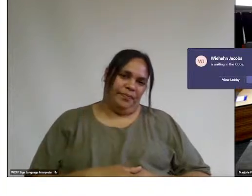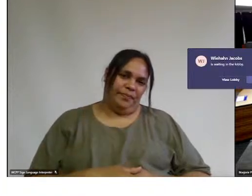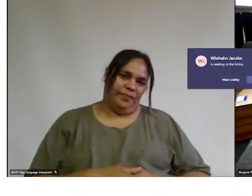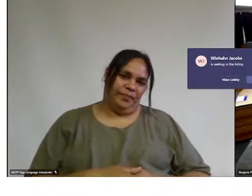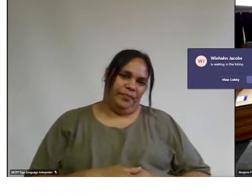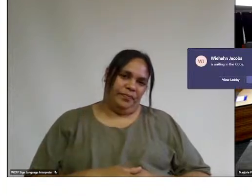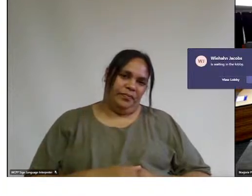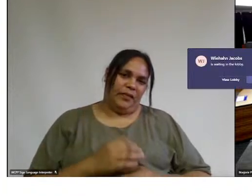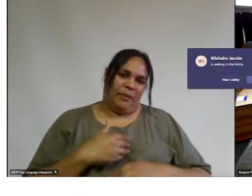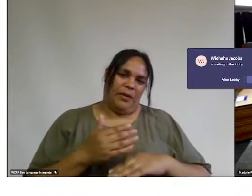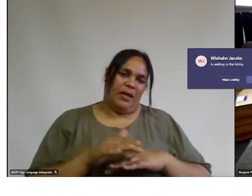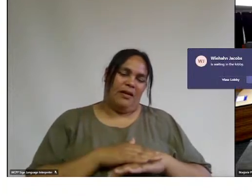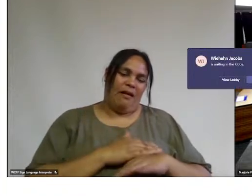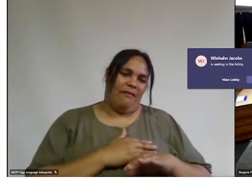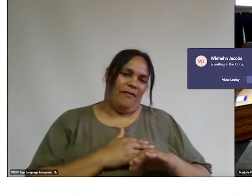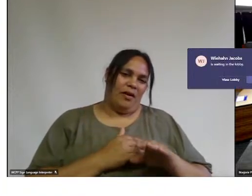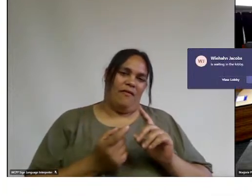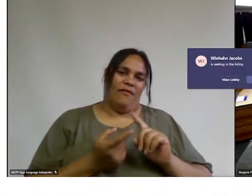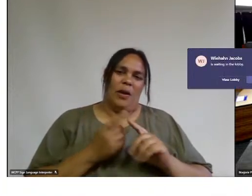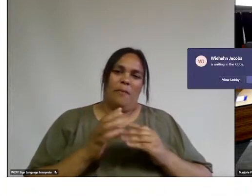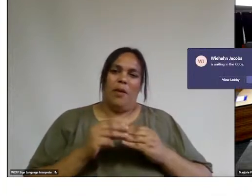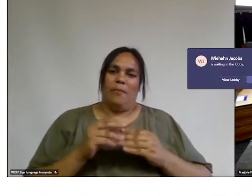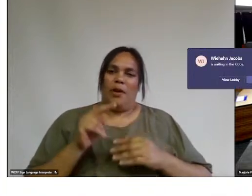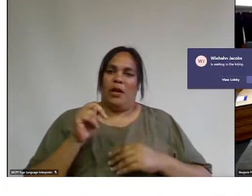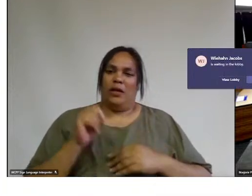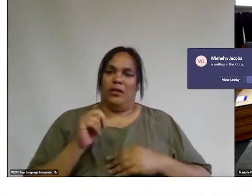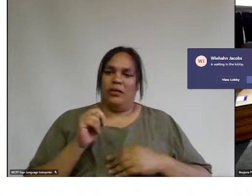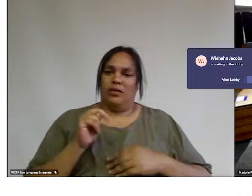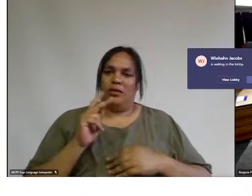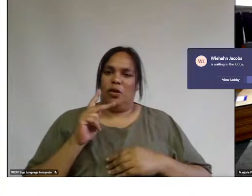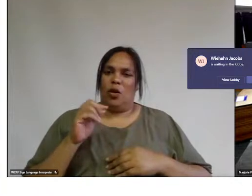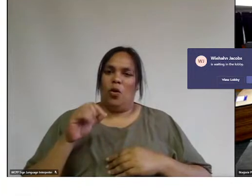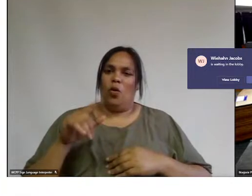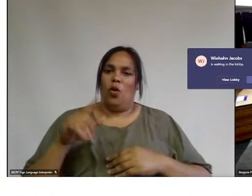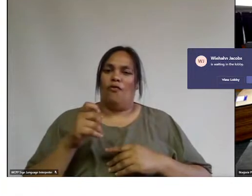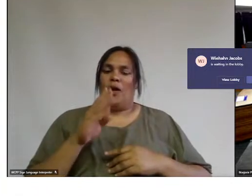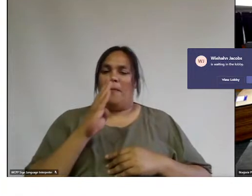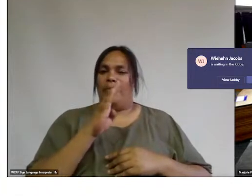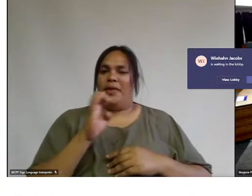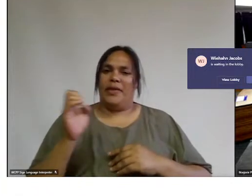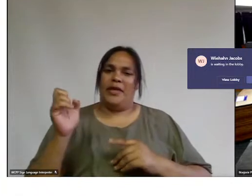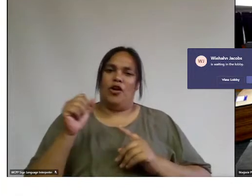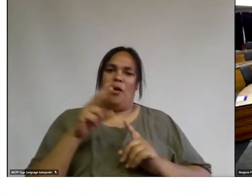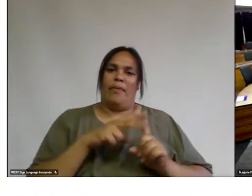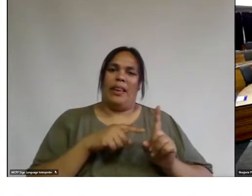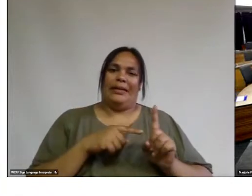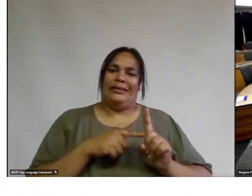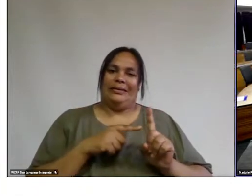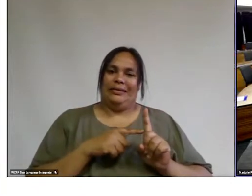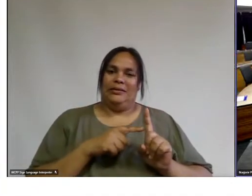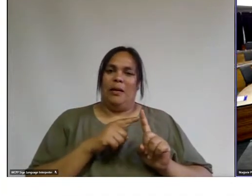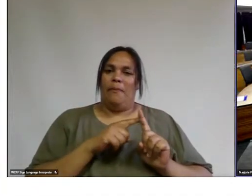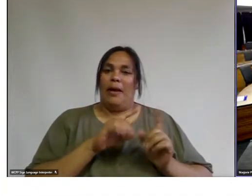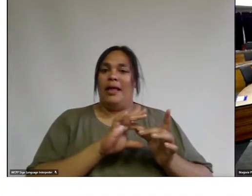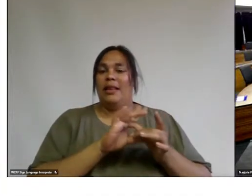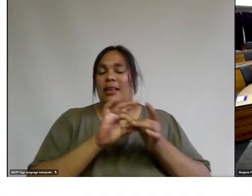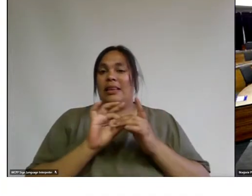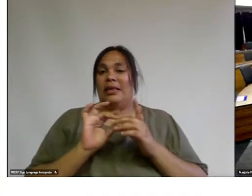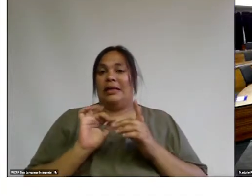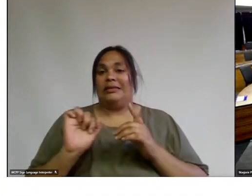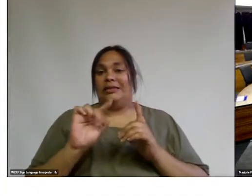I'm covered by Member Nkondlo on the triple BEE compliance, but linked to